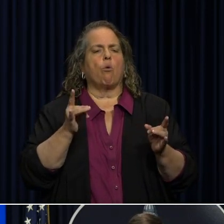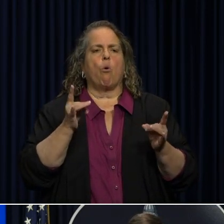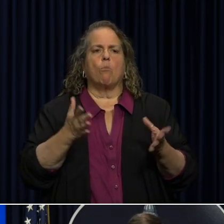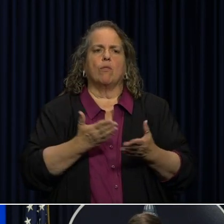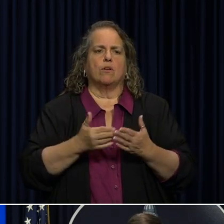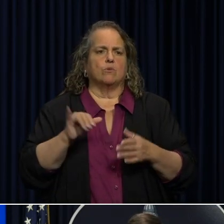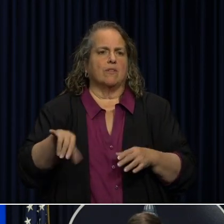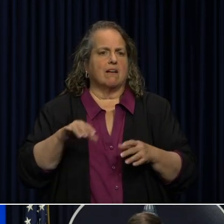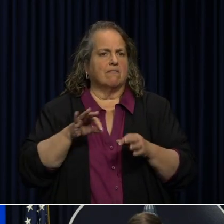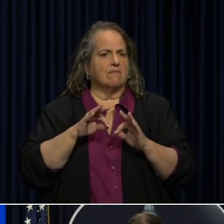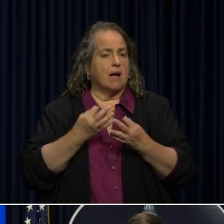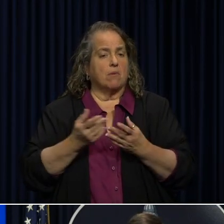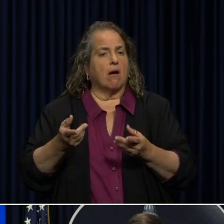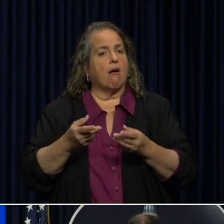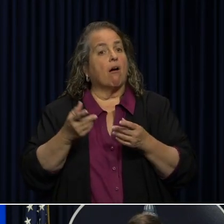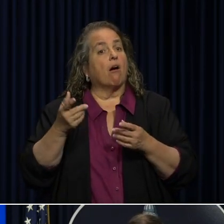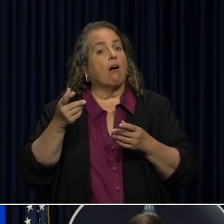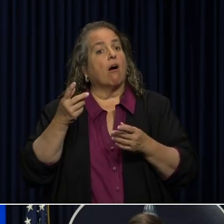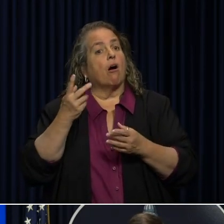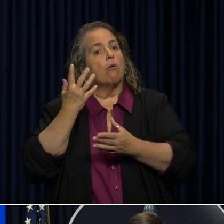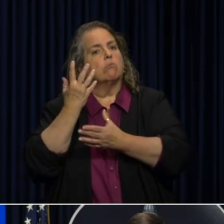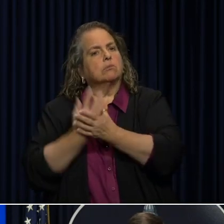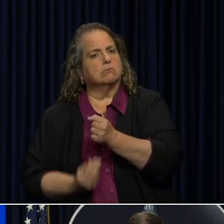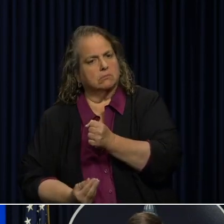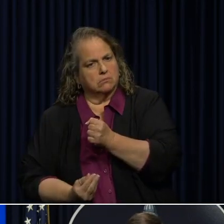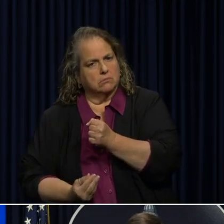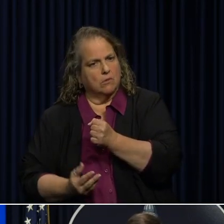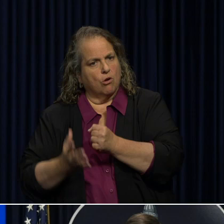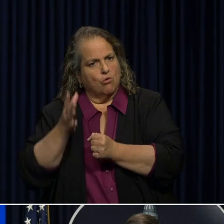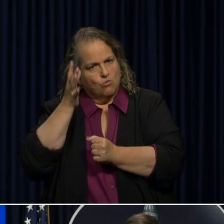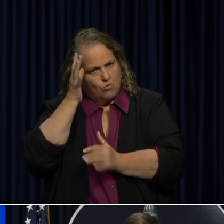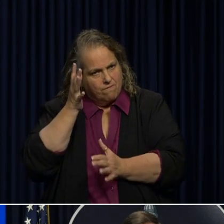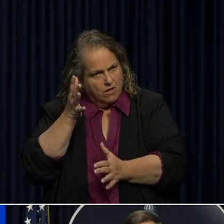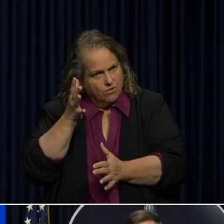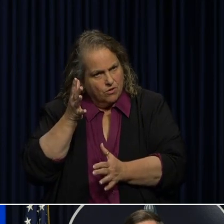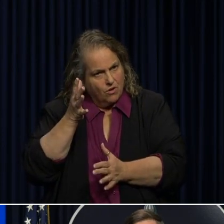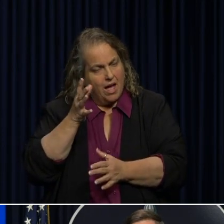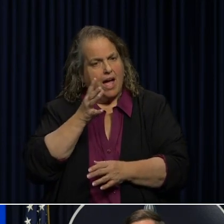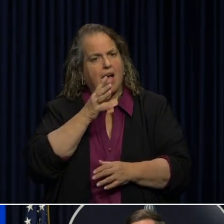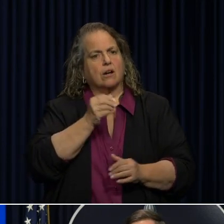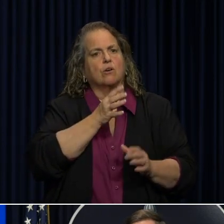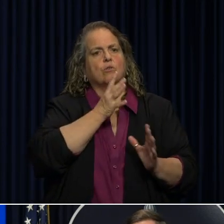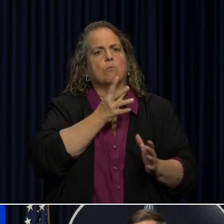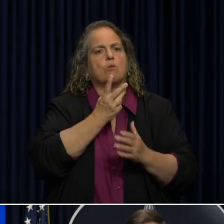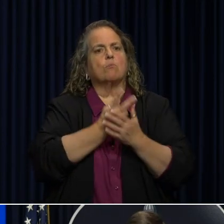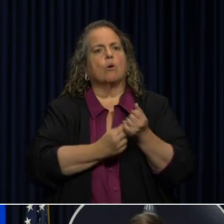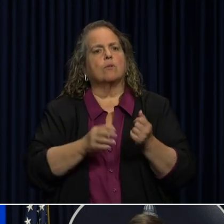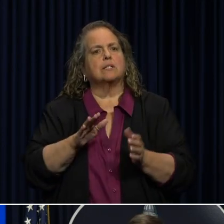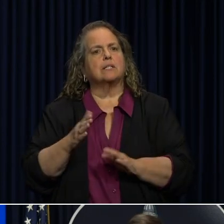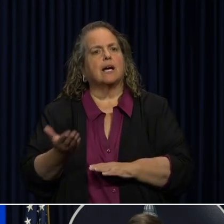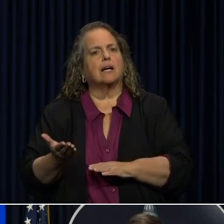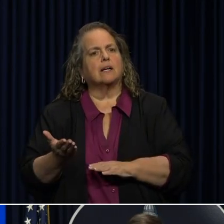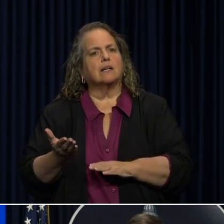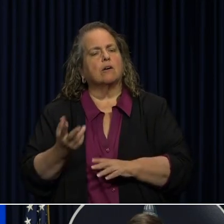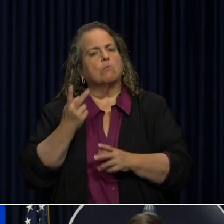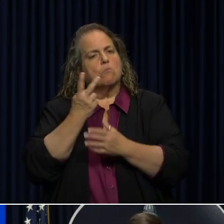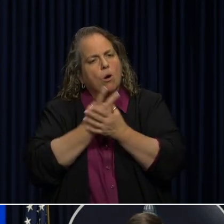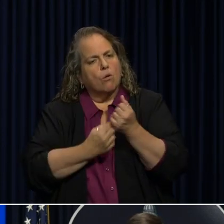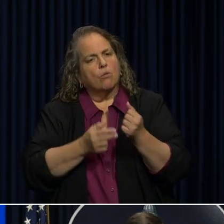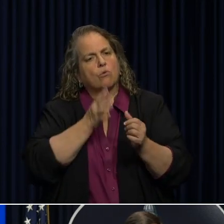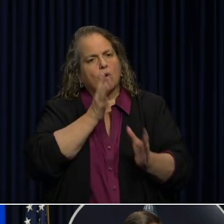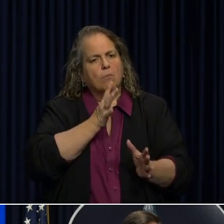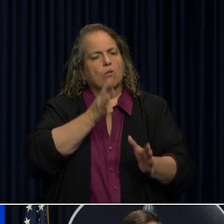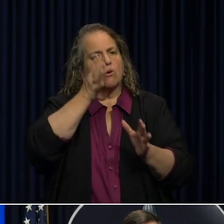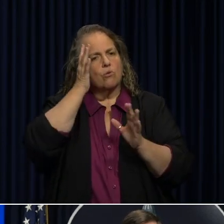now lost their grandfather, John Doug Woods, both their grandmother and their grandfather,